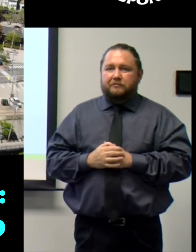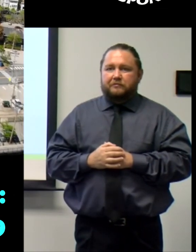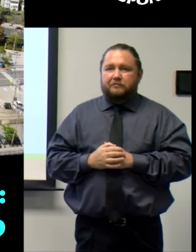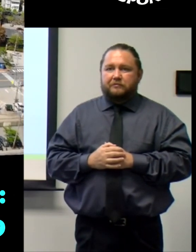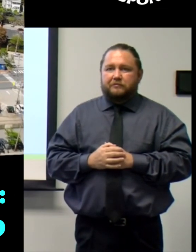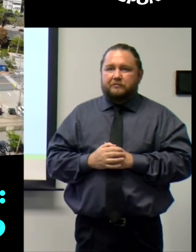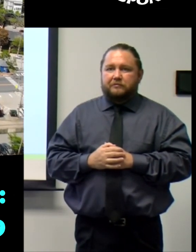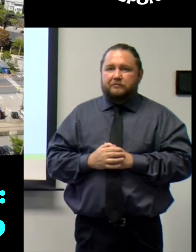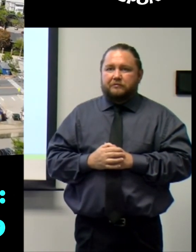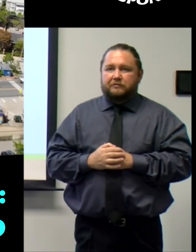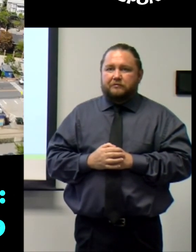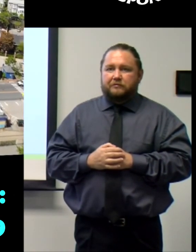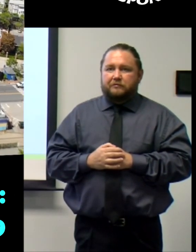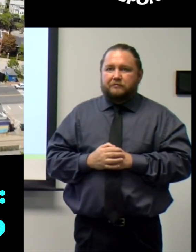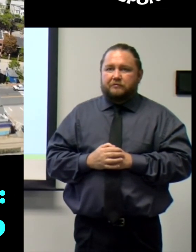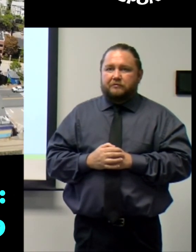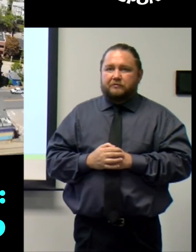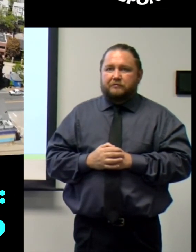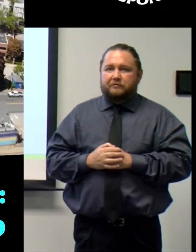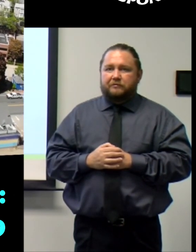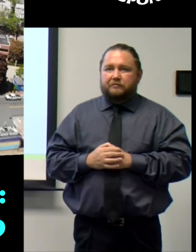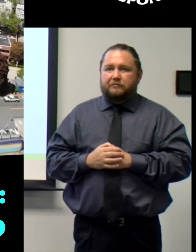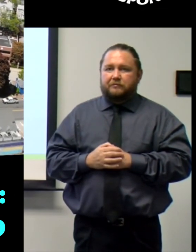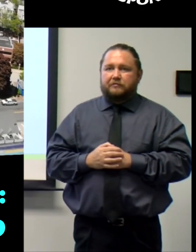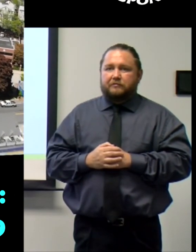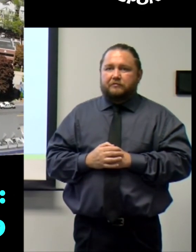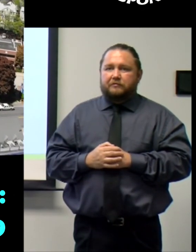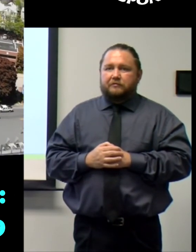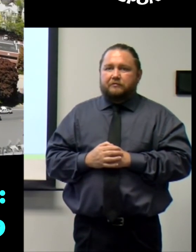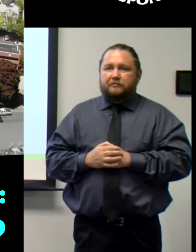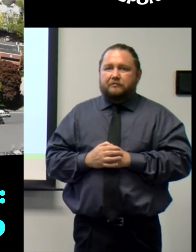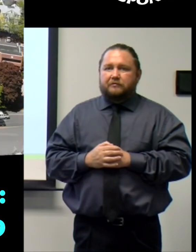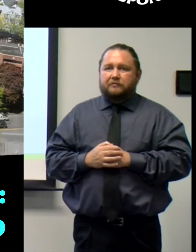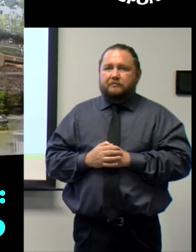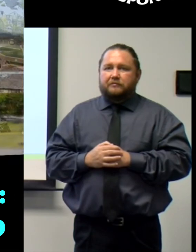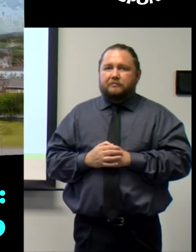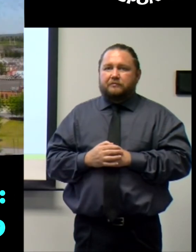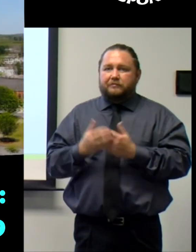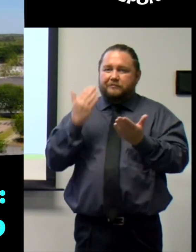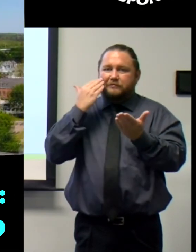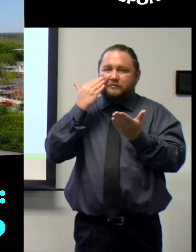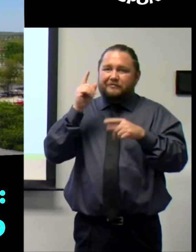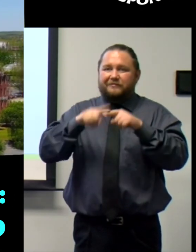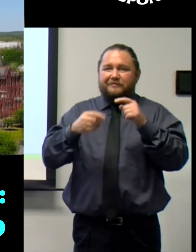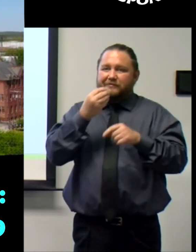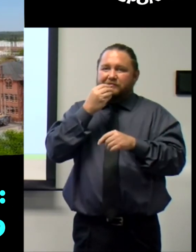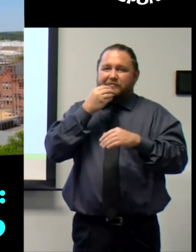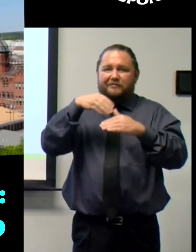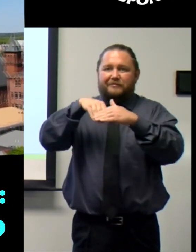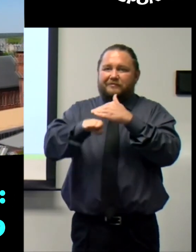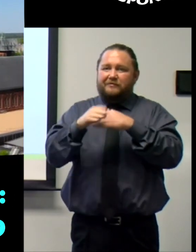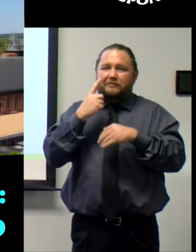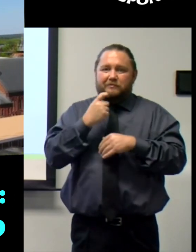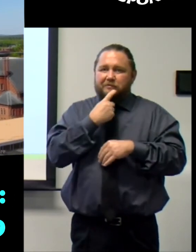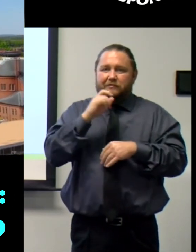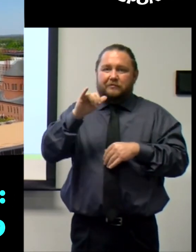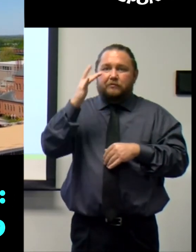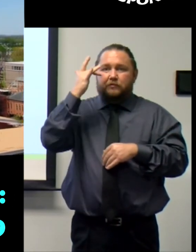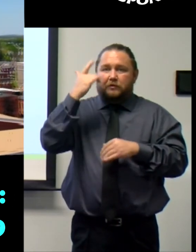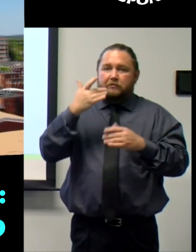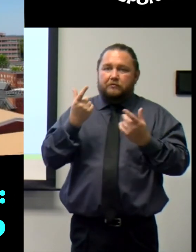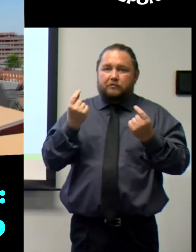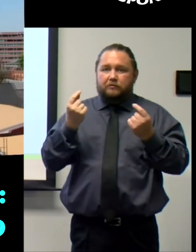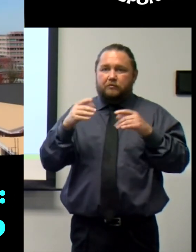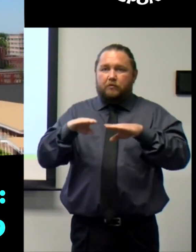all inside the restaurants. We have gotten very favorable reviews of